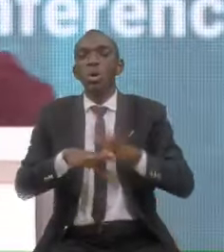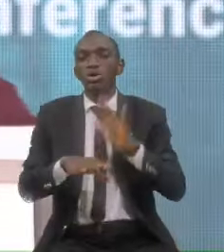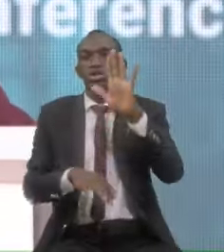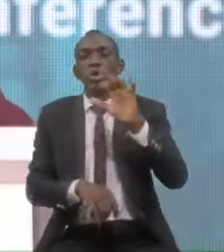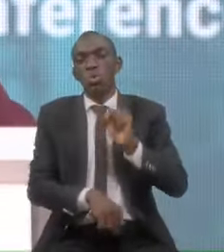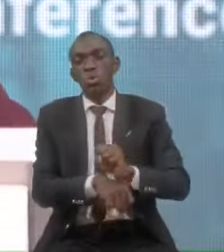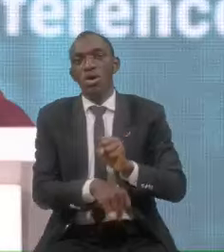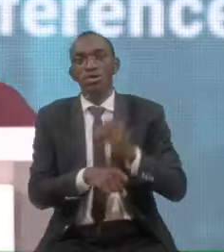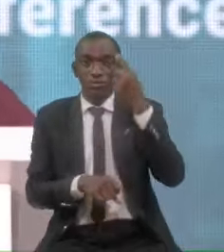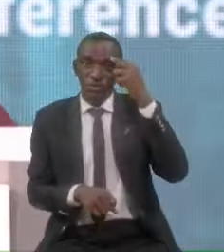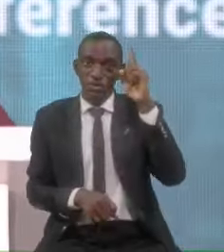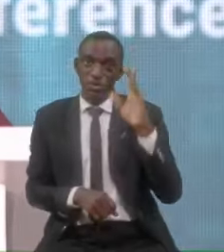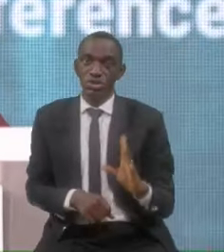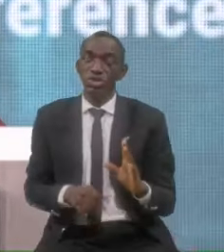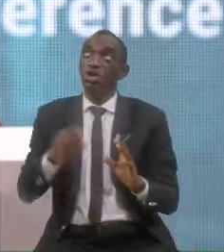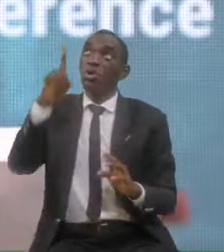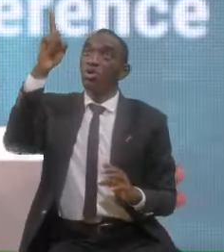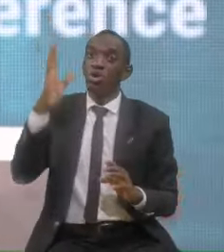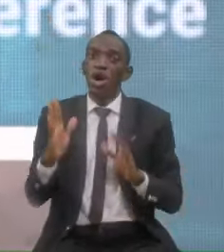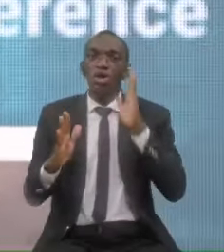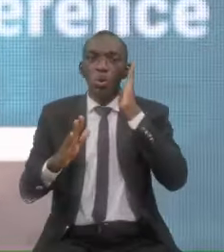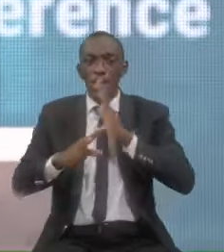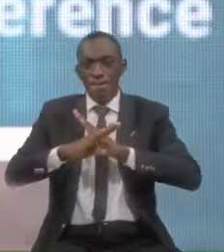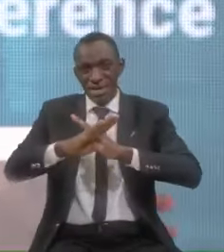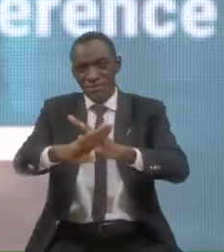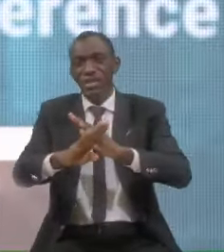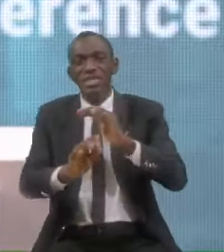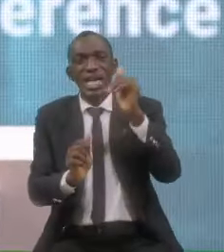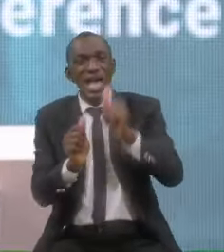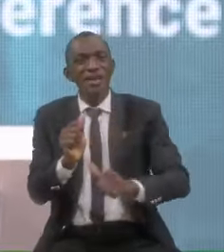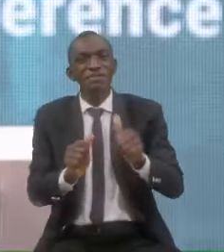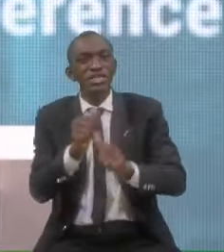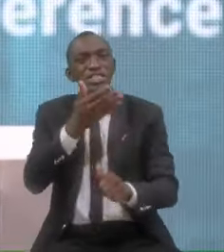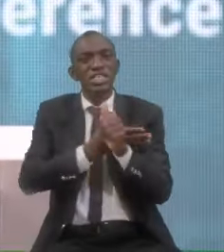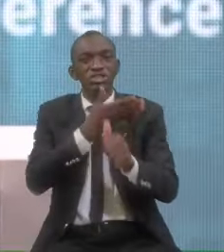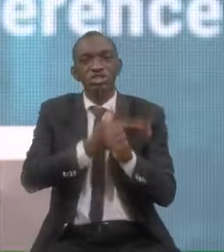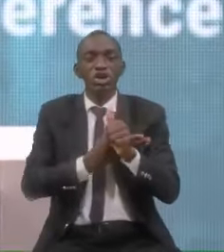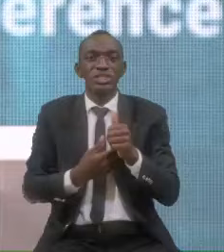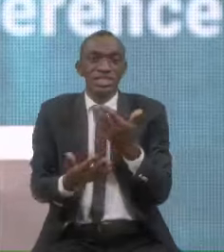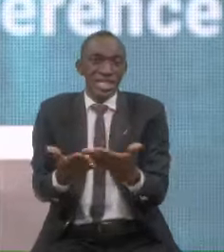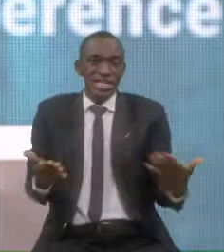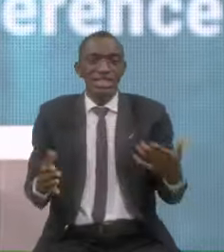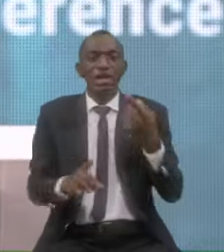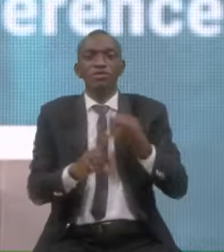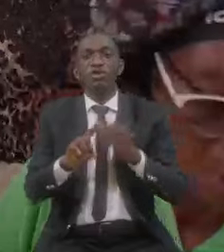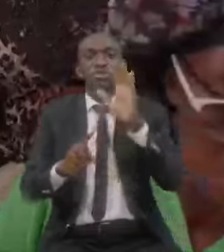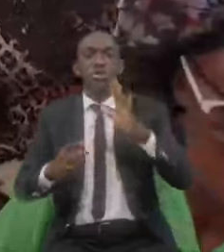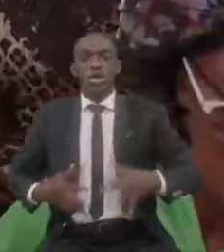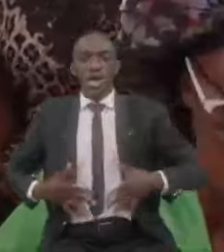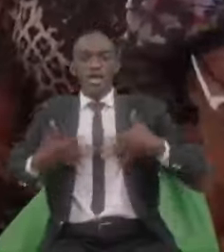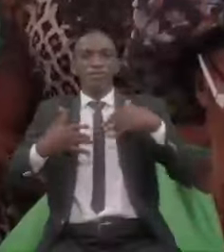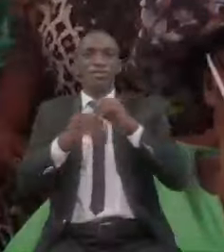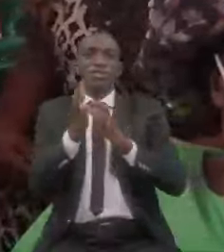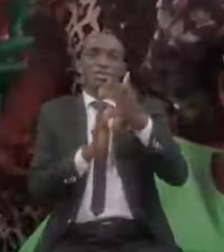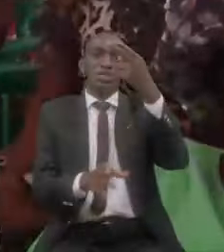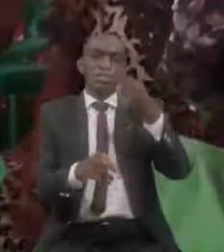Lord will prevent every dangerous thing from your life in Jesus' name.